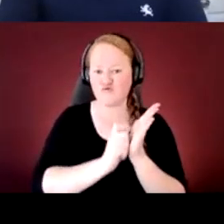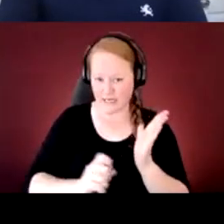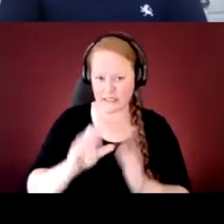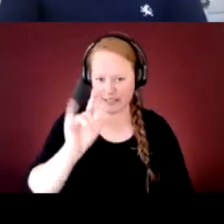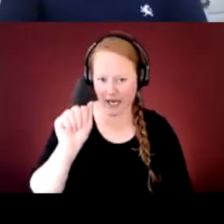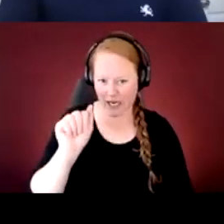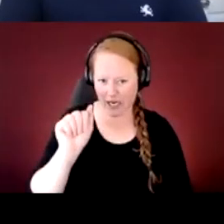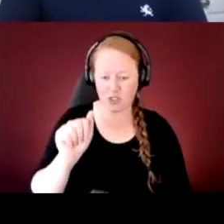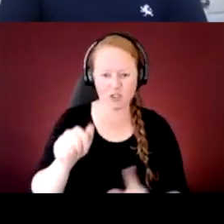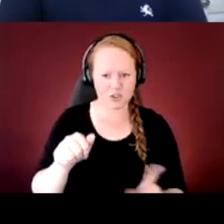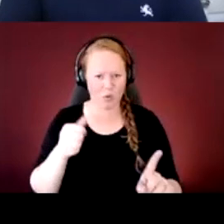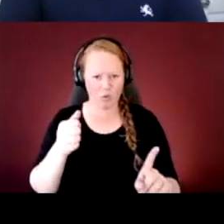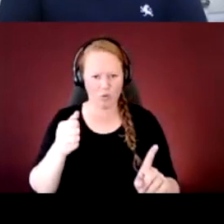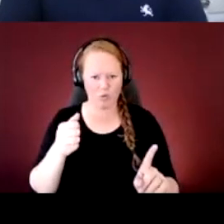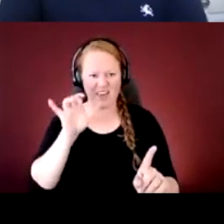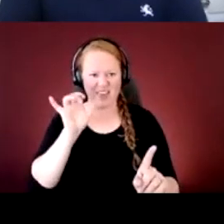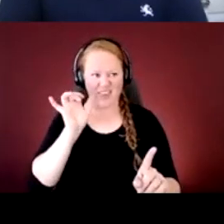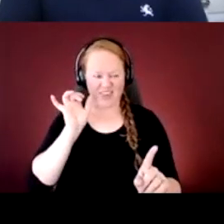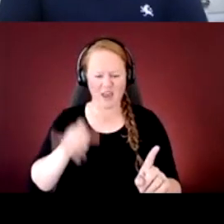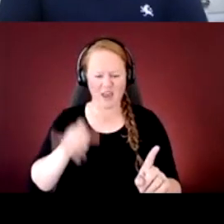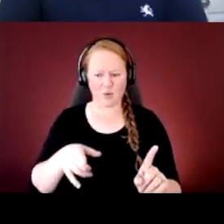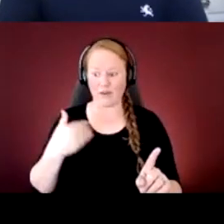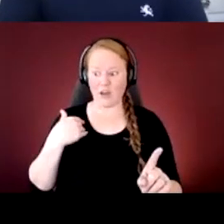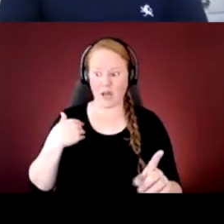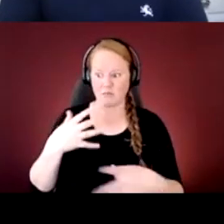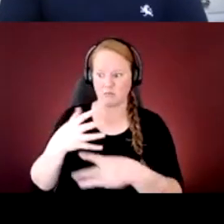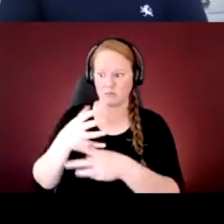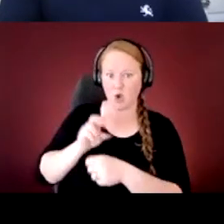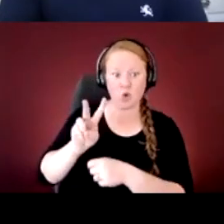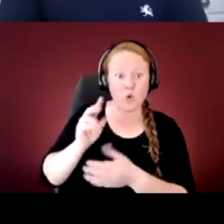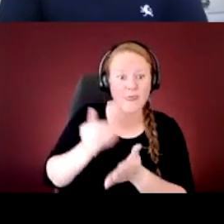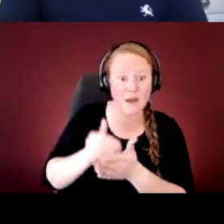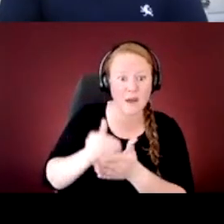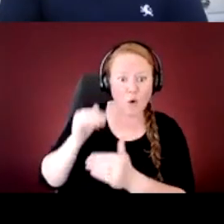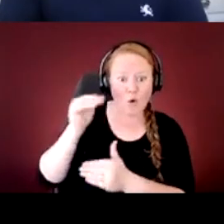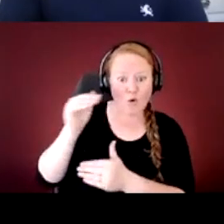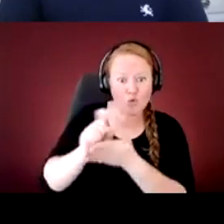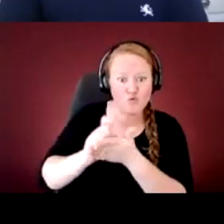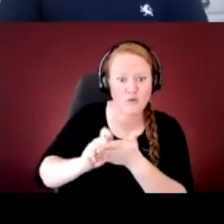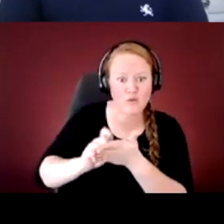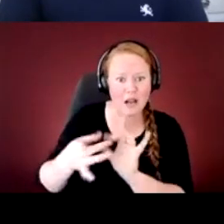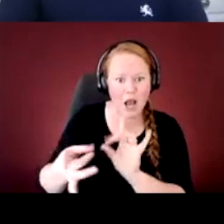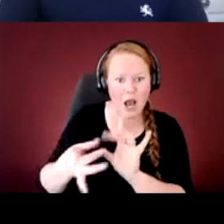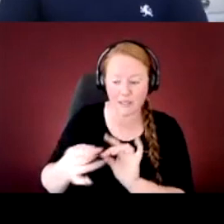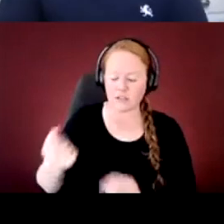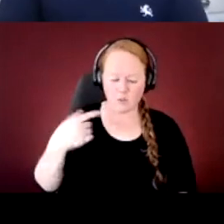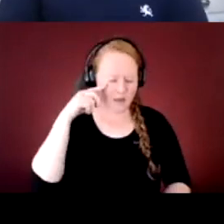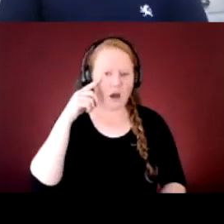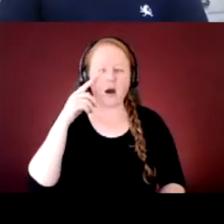over 2,000 write-in comments via the surveys. And just for reference, that equals